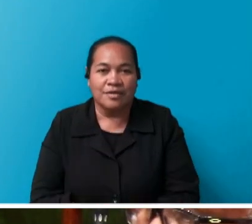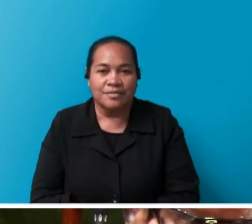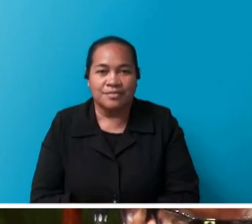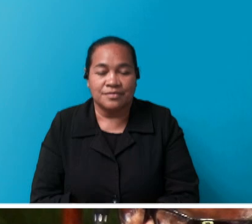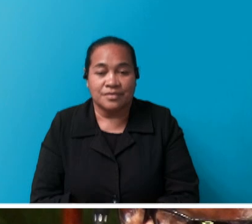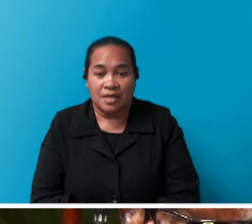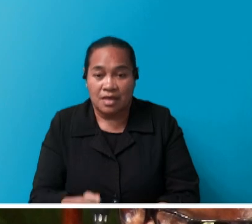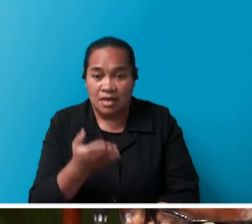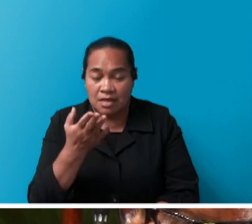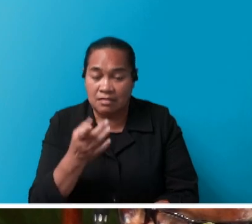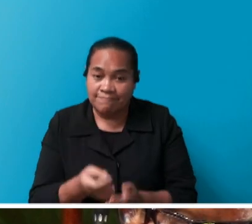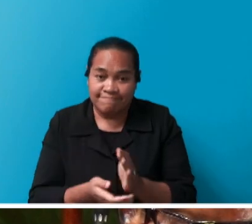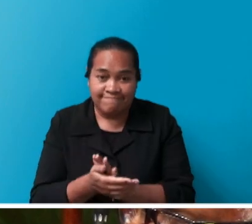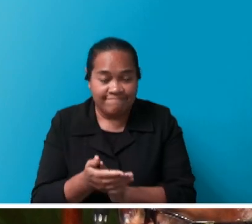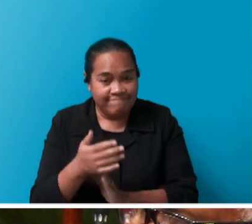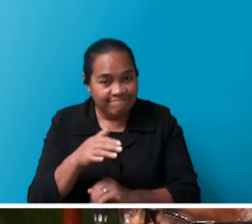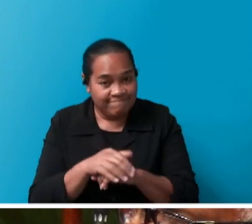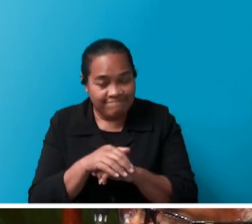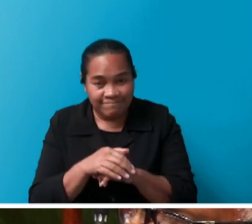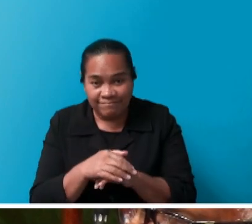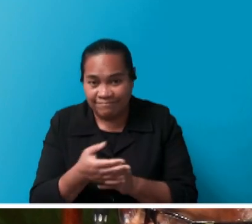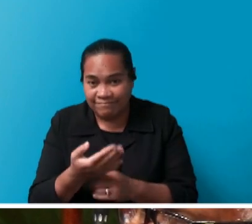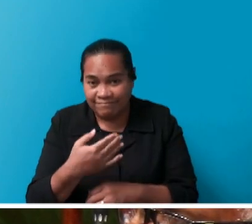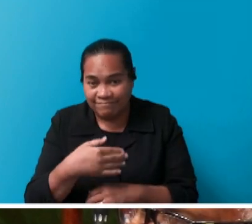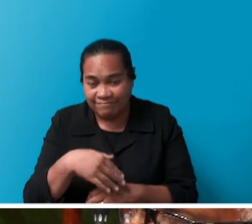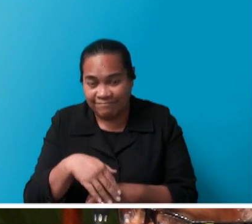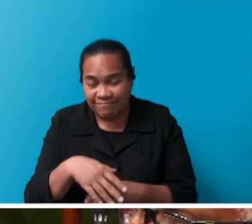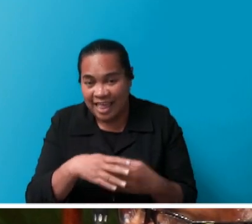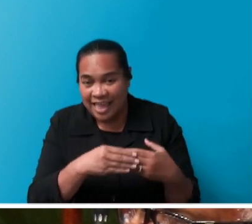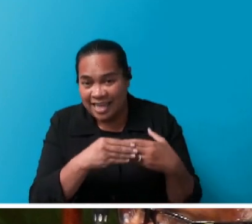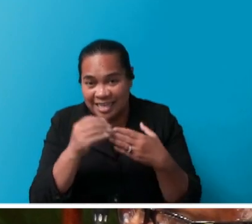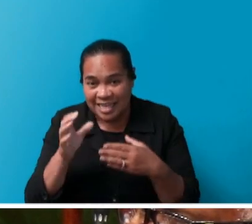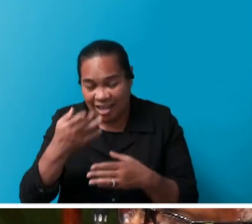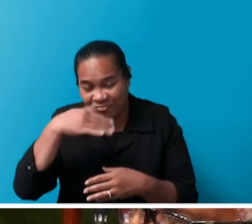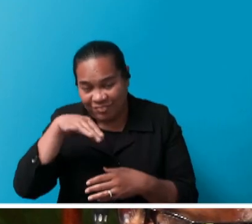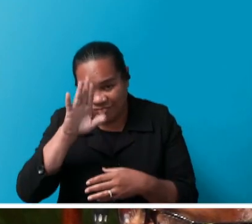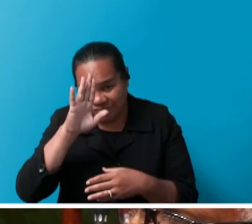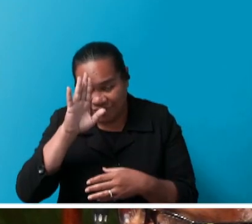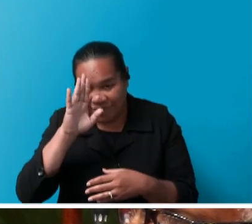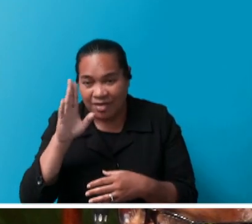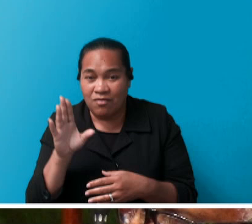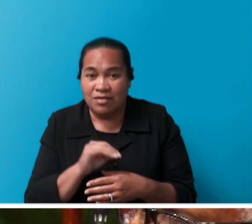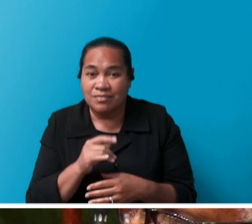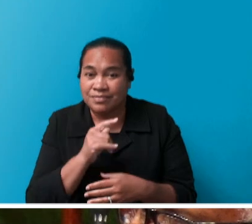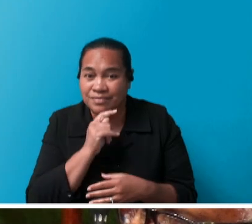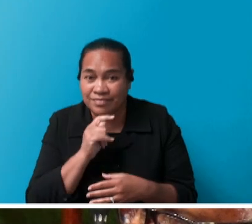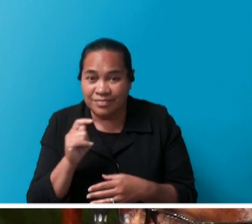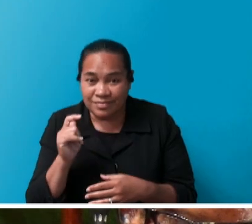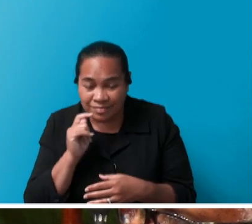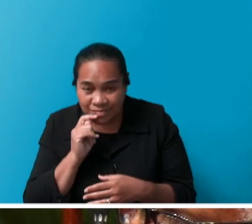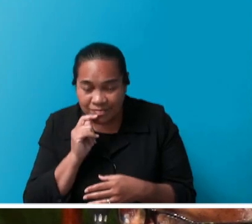a distinguished leader of the Tobata Confederacy, Turanga Natuidakau. His